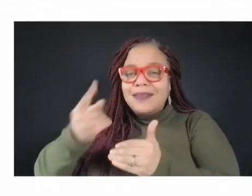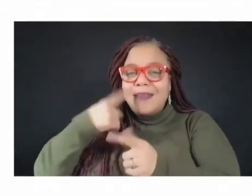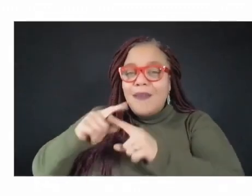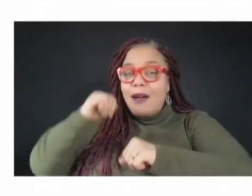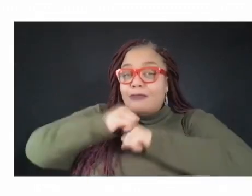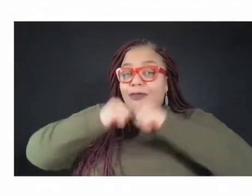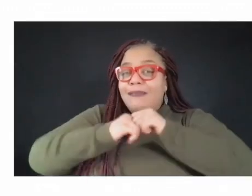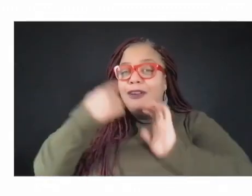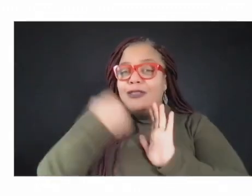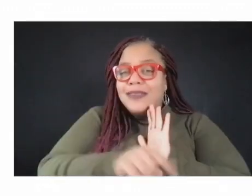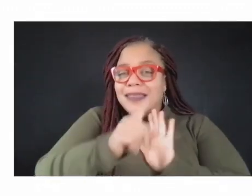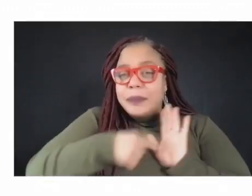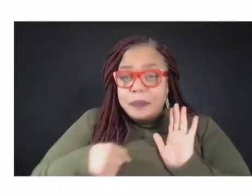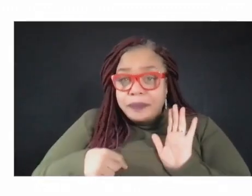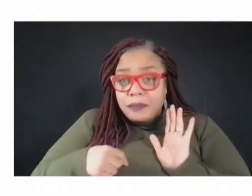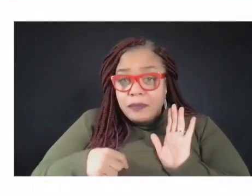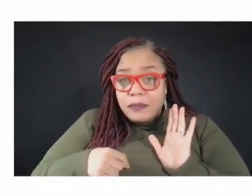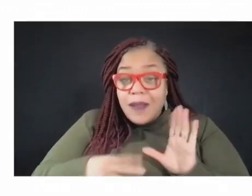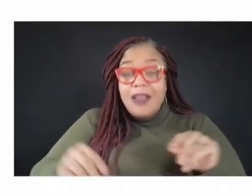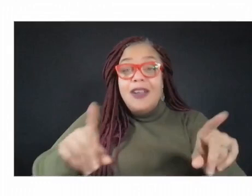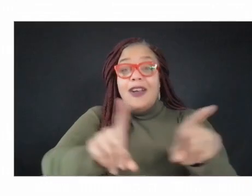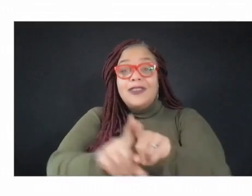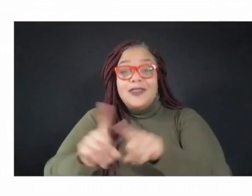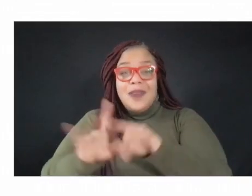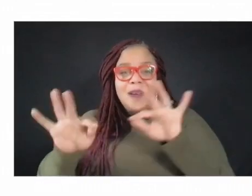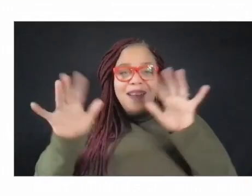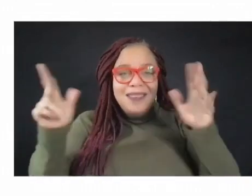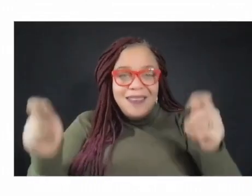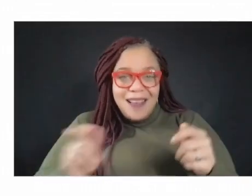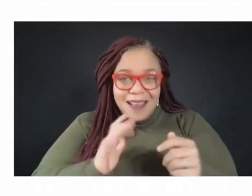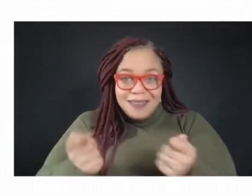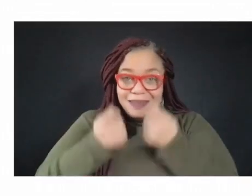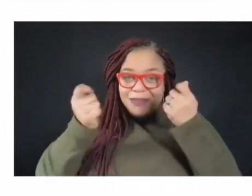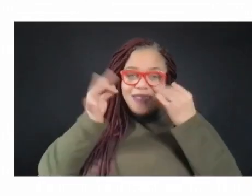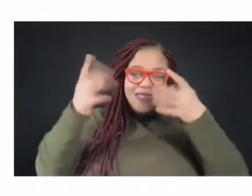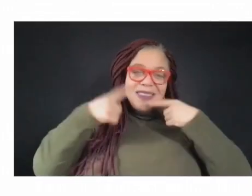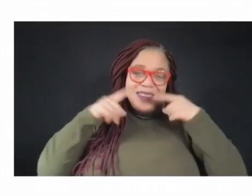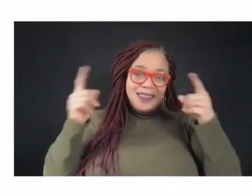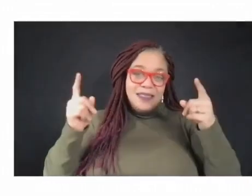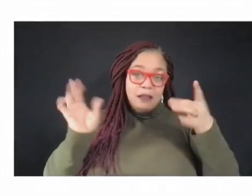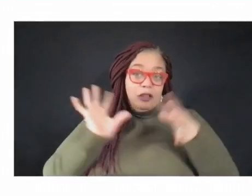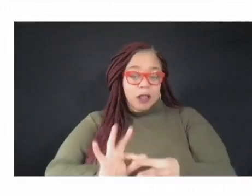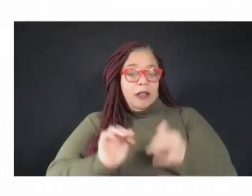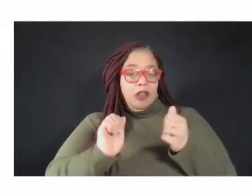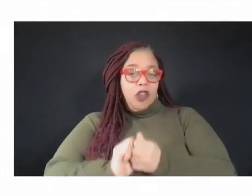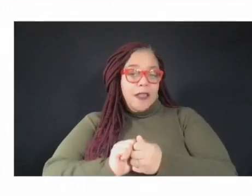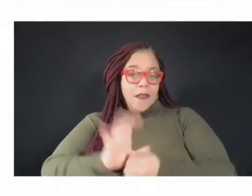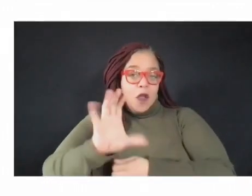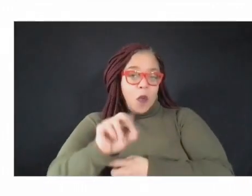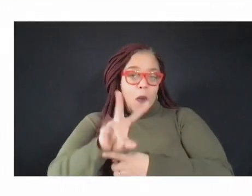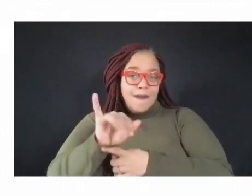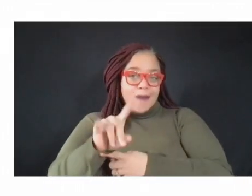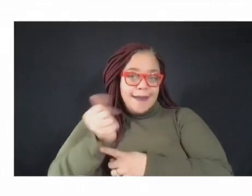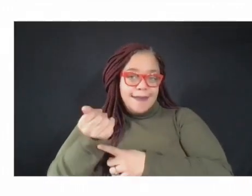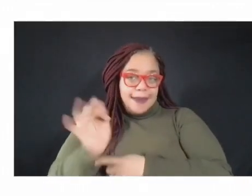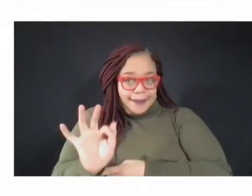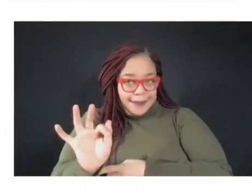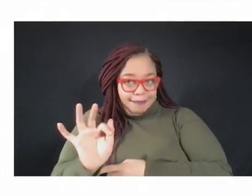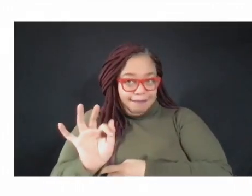of successes with regard to COVID-19. And also to underscore Sandra's point,